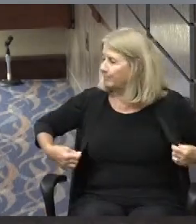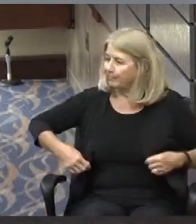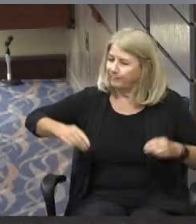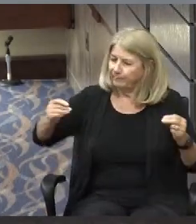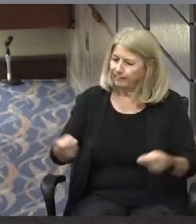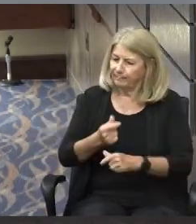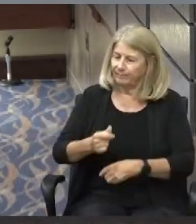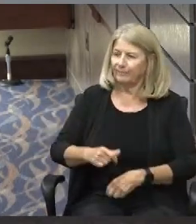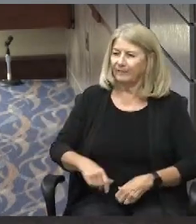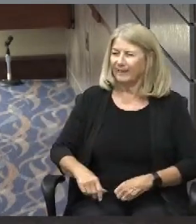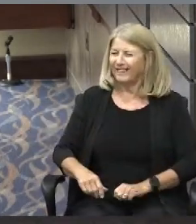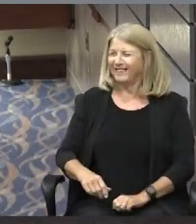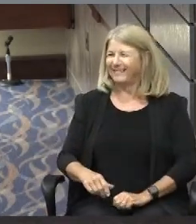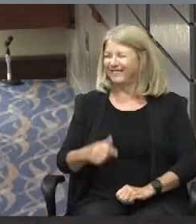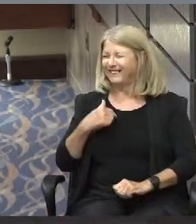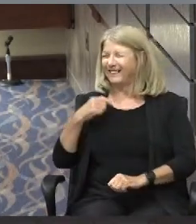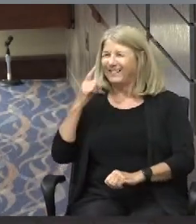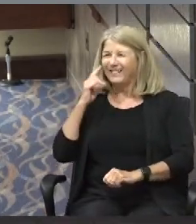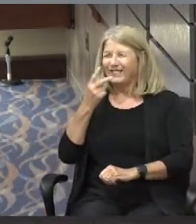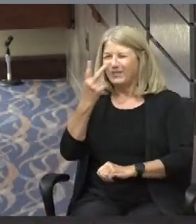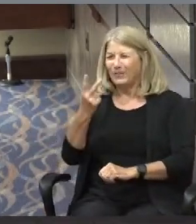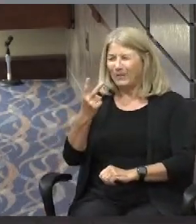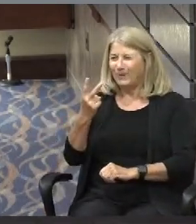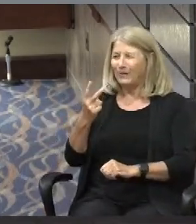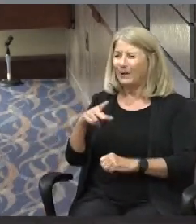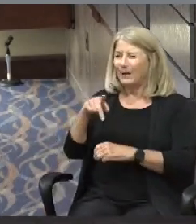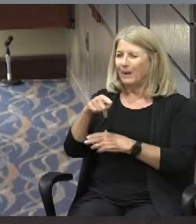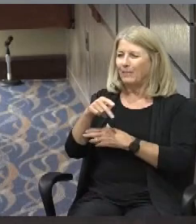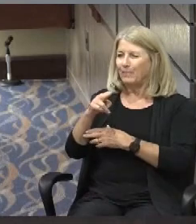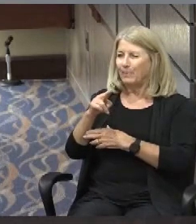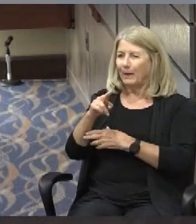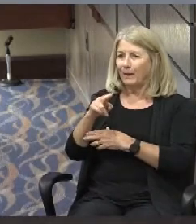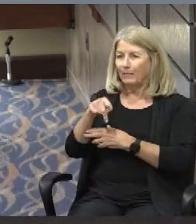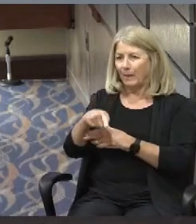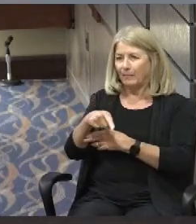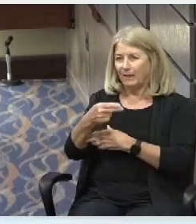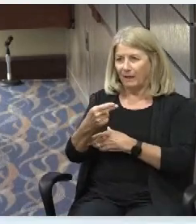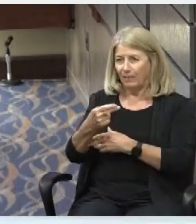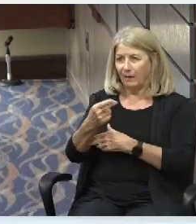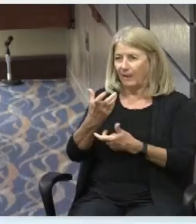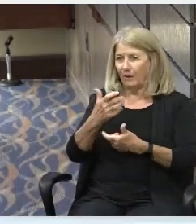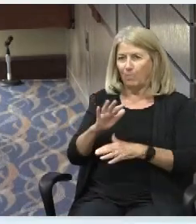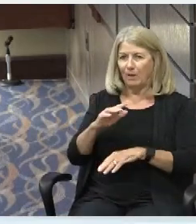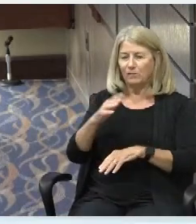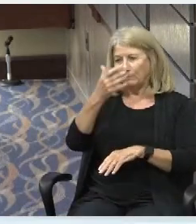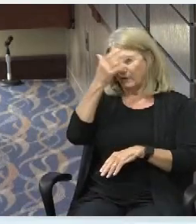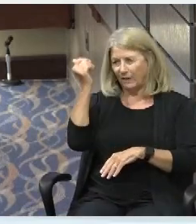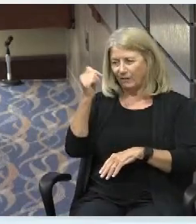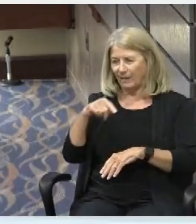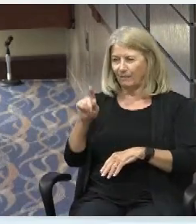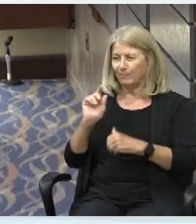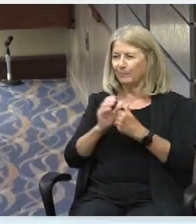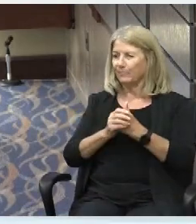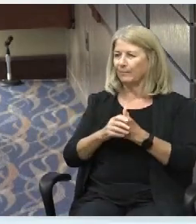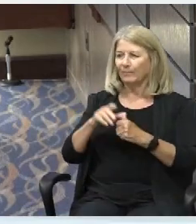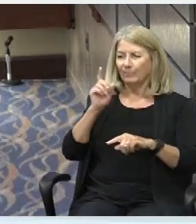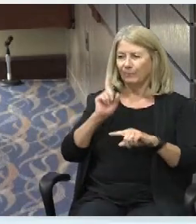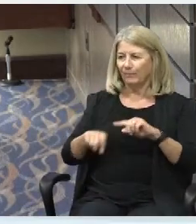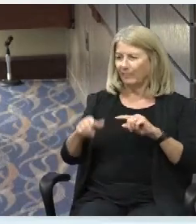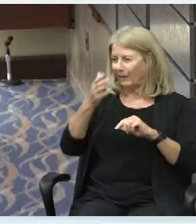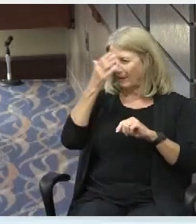with, I think, just 2 public hearings on the agenda tonight, but I didn't want to forget him. Never can forget our